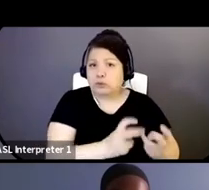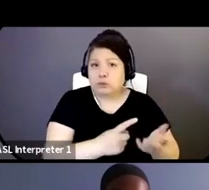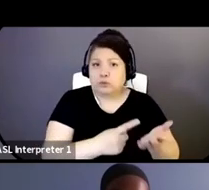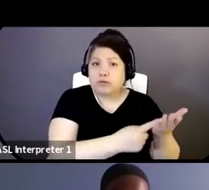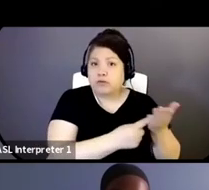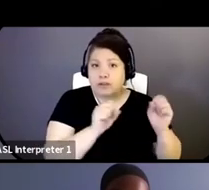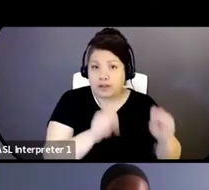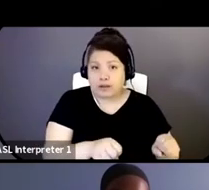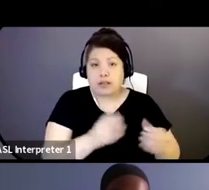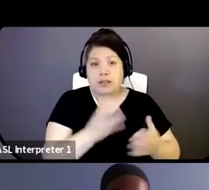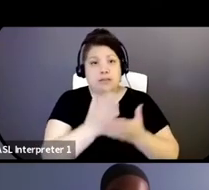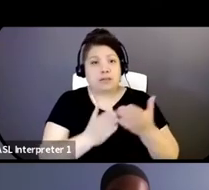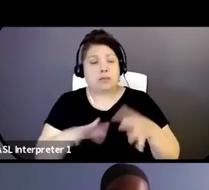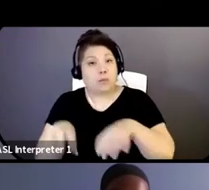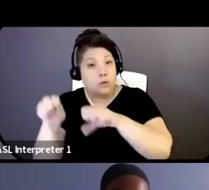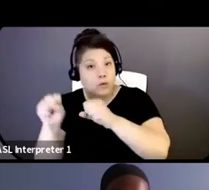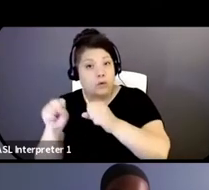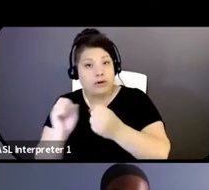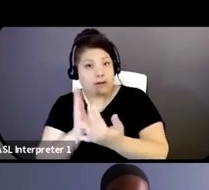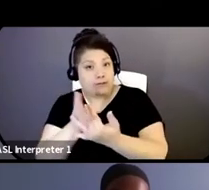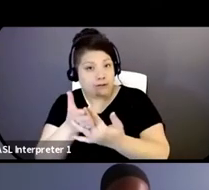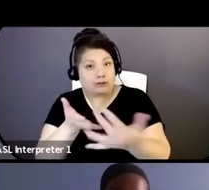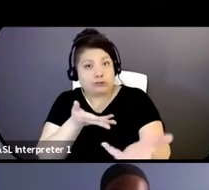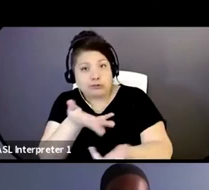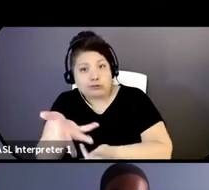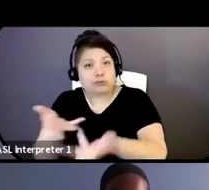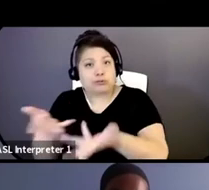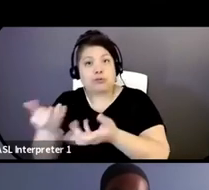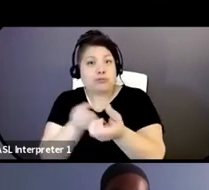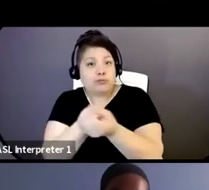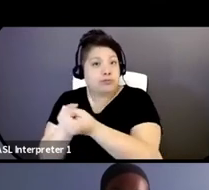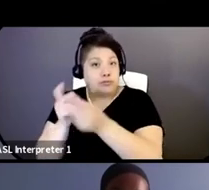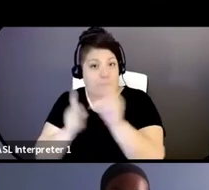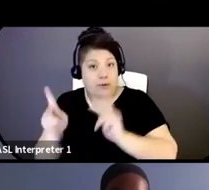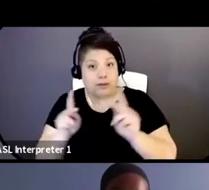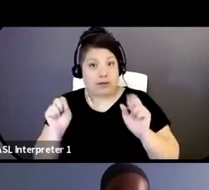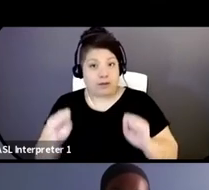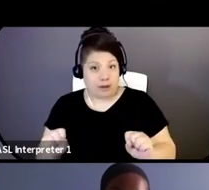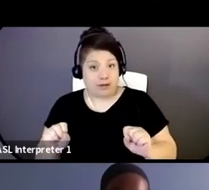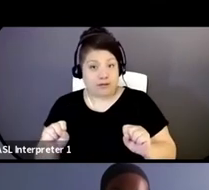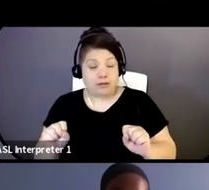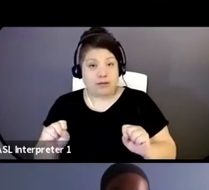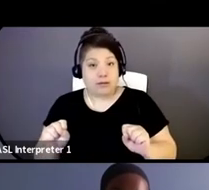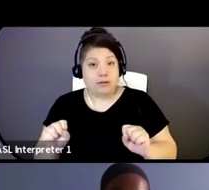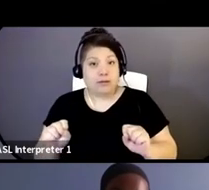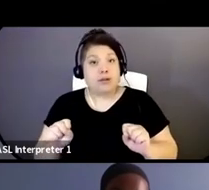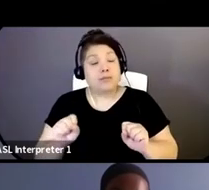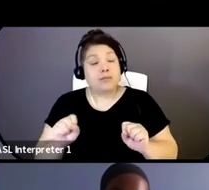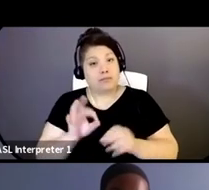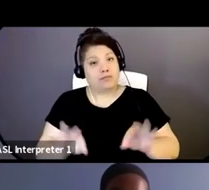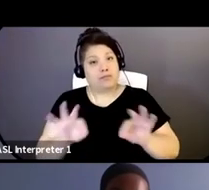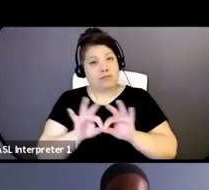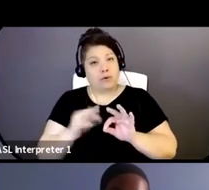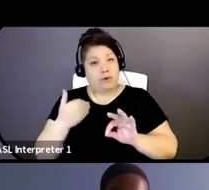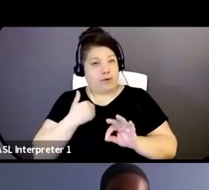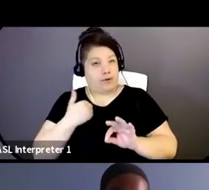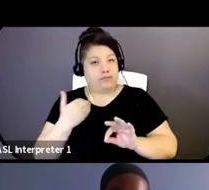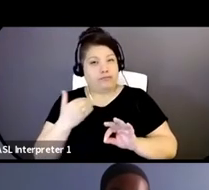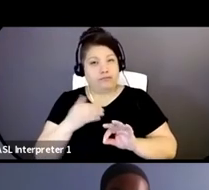certain intervention work with people. But that is in part of building a very like